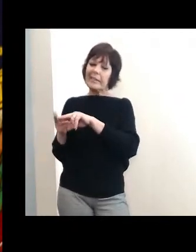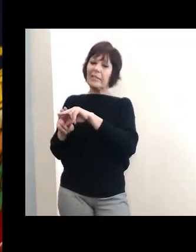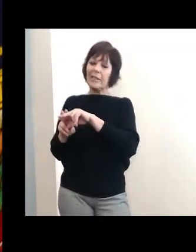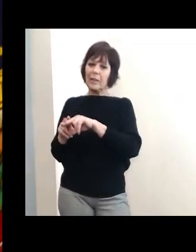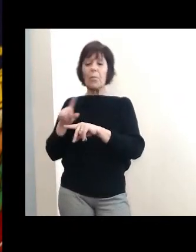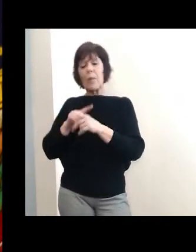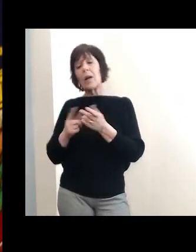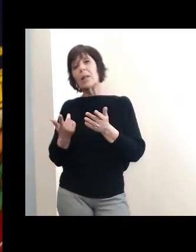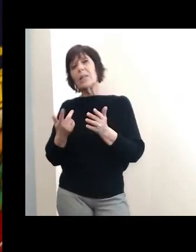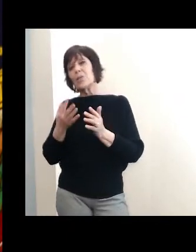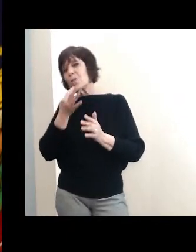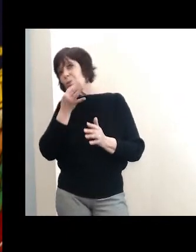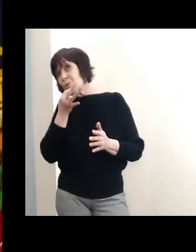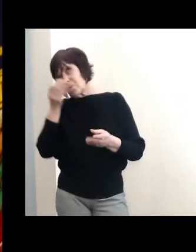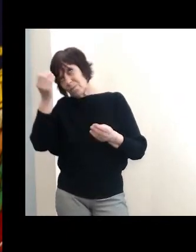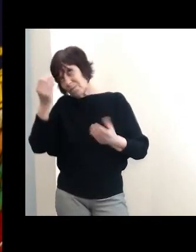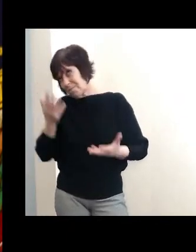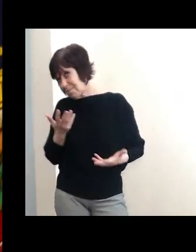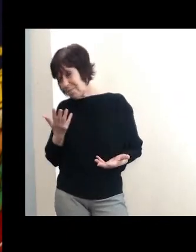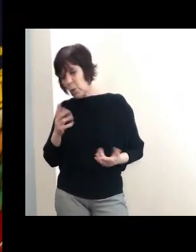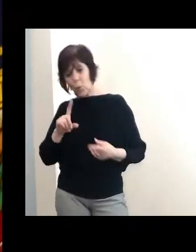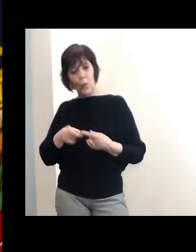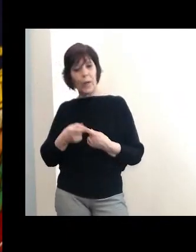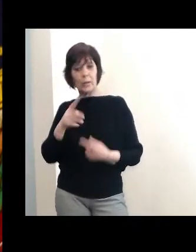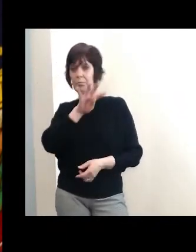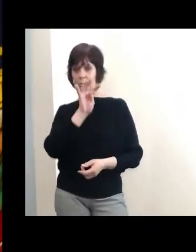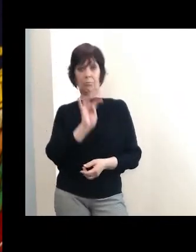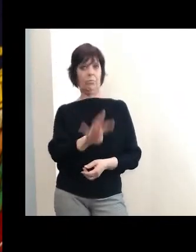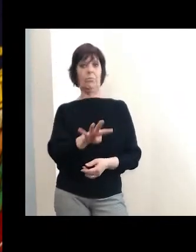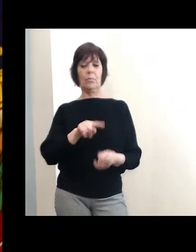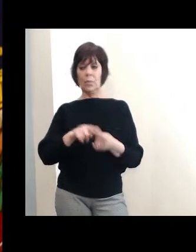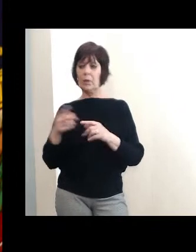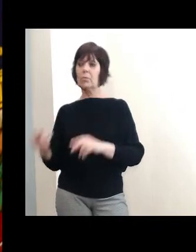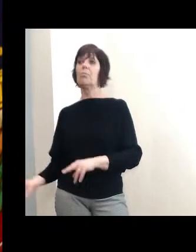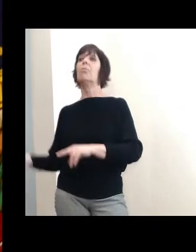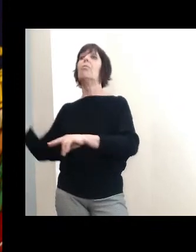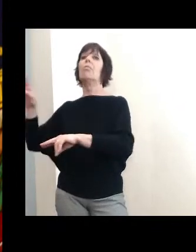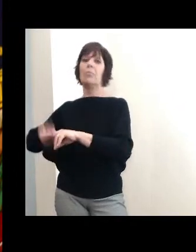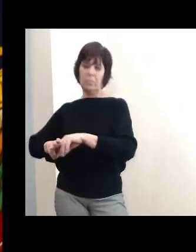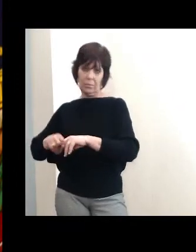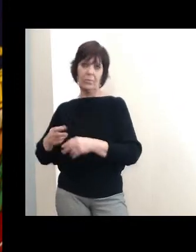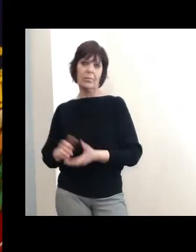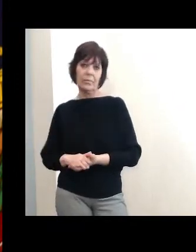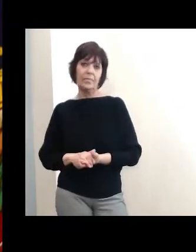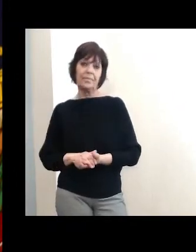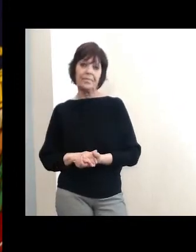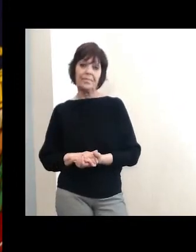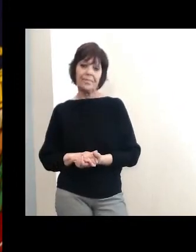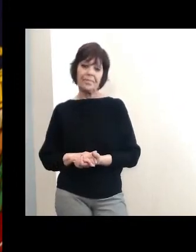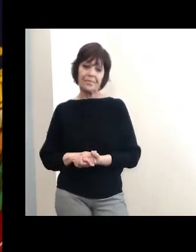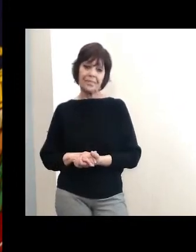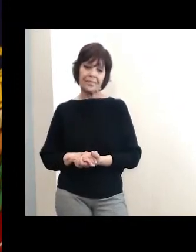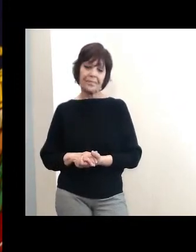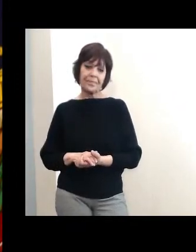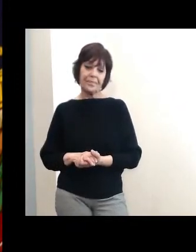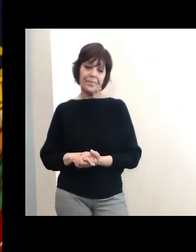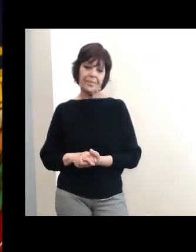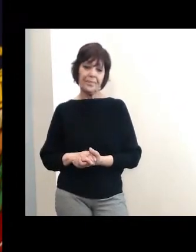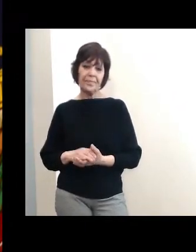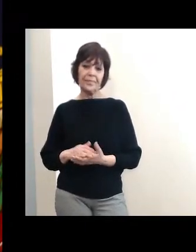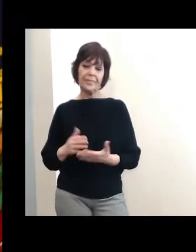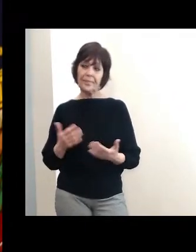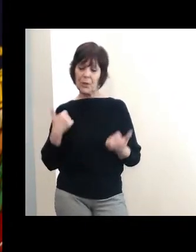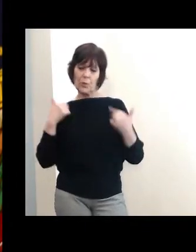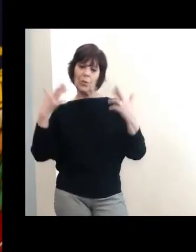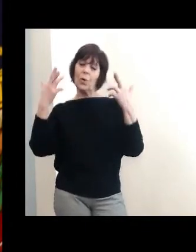be a point fairly soon, whether it's March or April, in which we're not talking potentially about 3,000 doses coming in